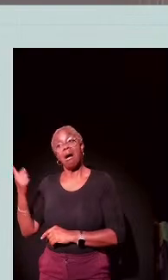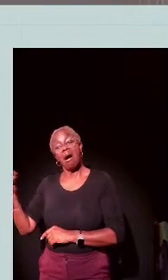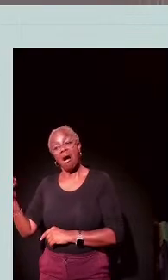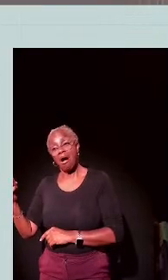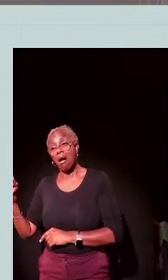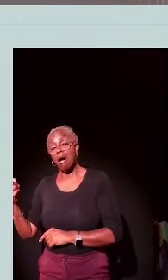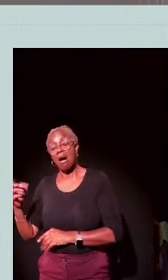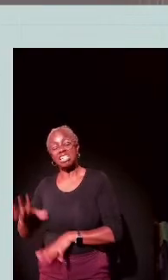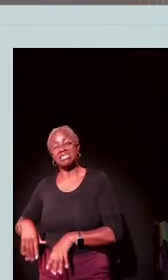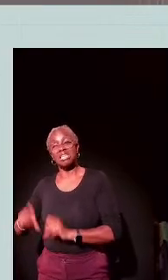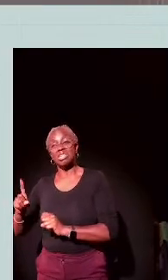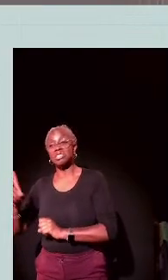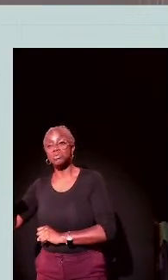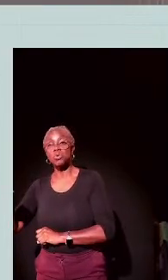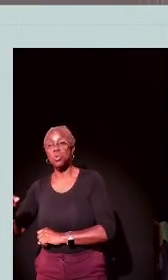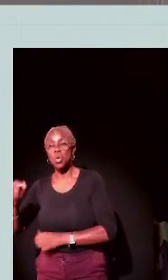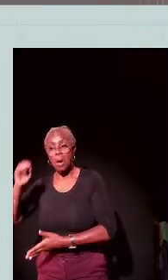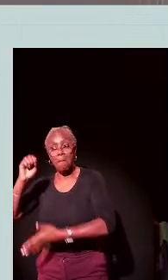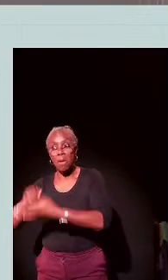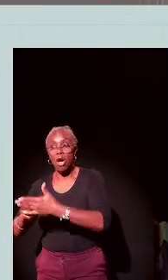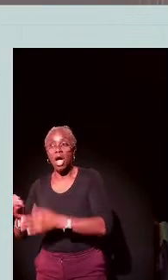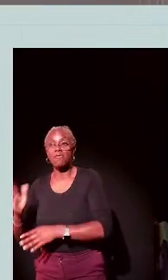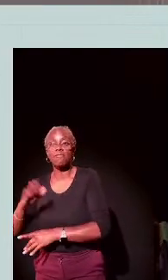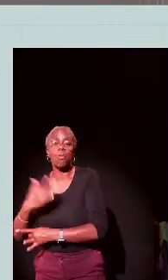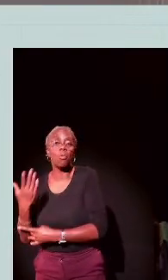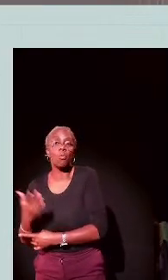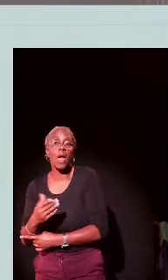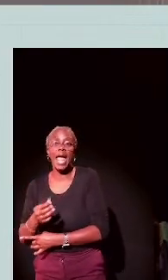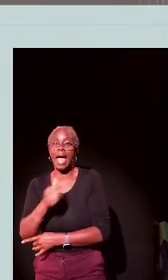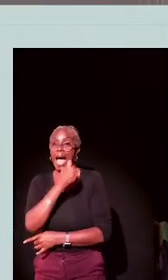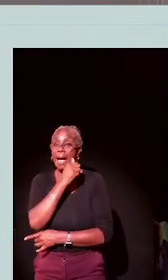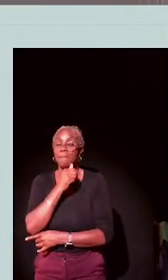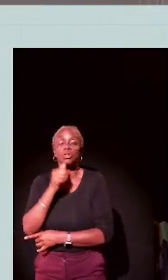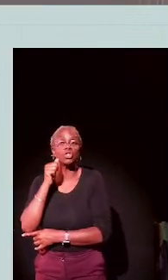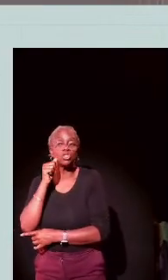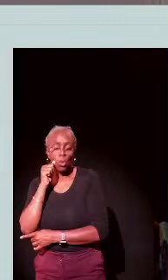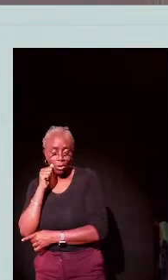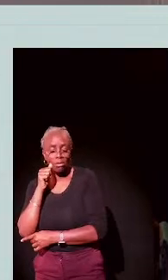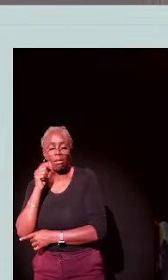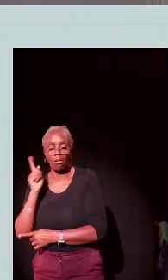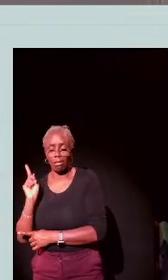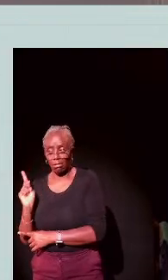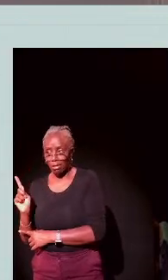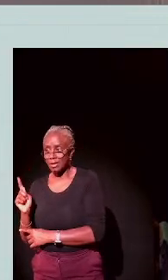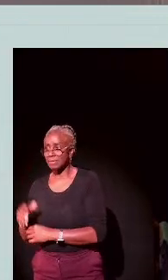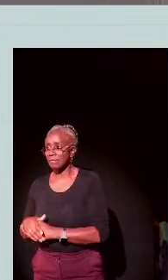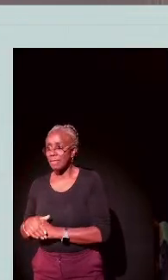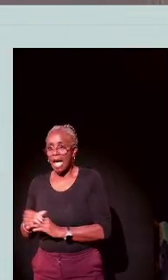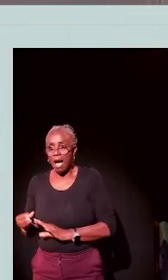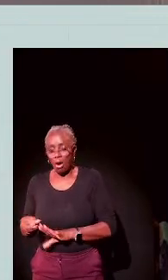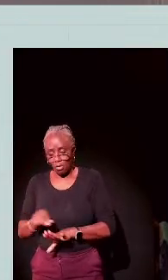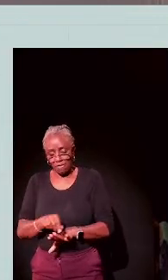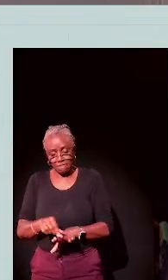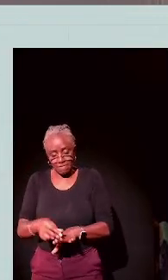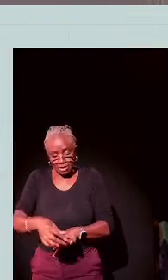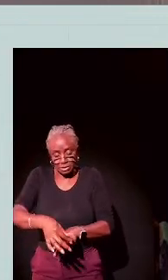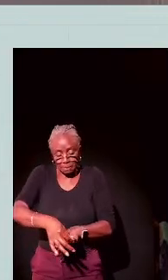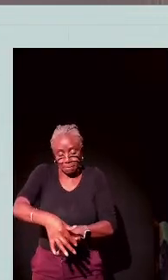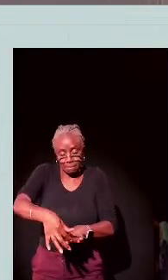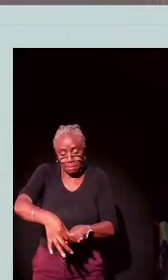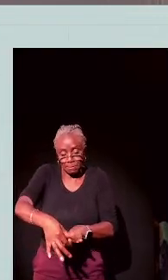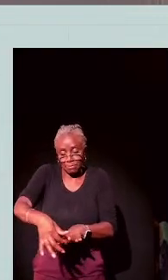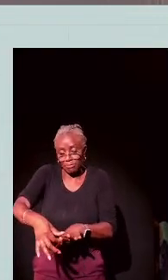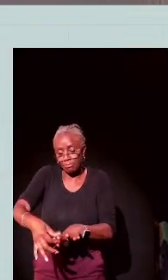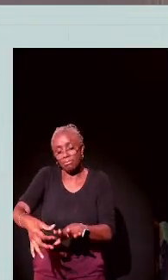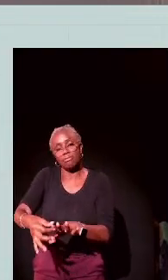Amazon. They're quite tiny, almost just kind of sit towards the front of your finger. And a